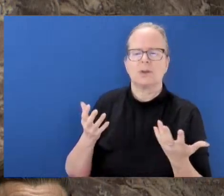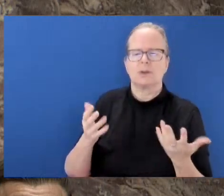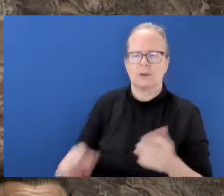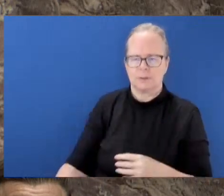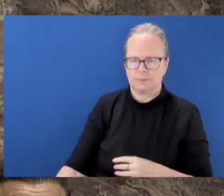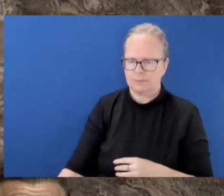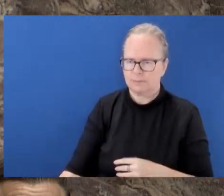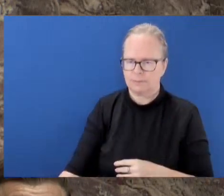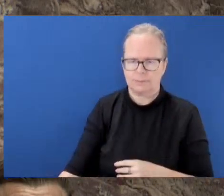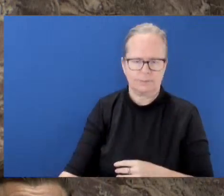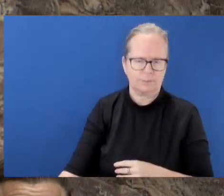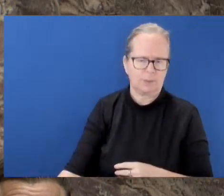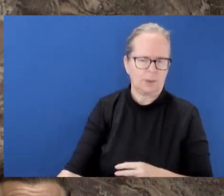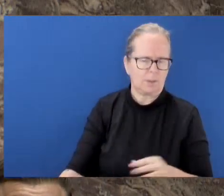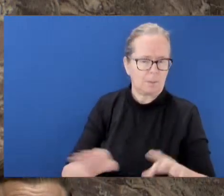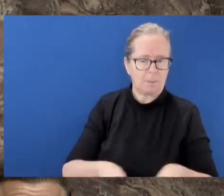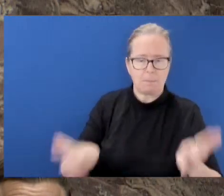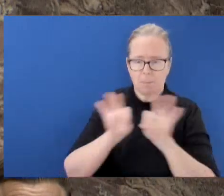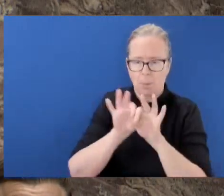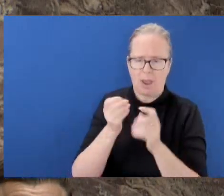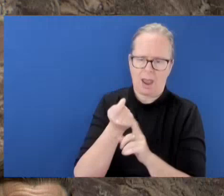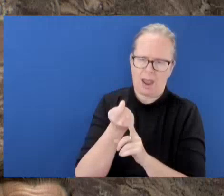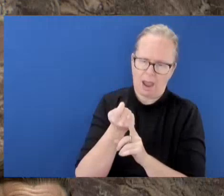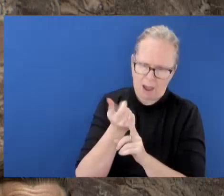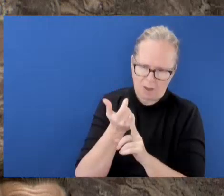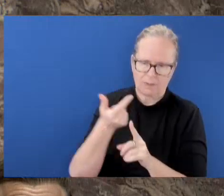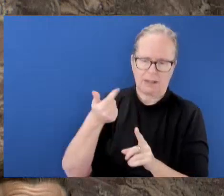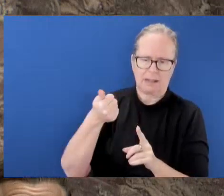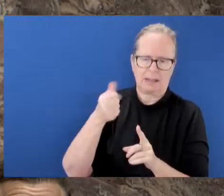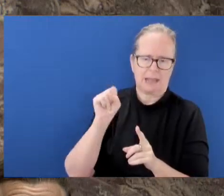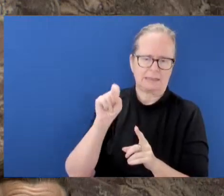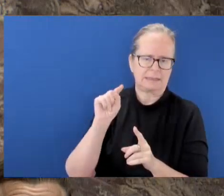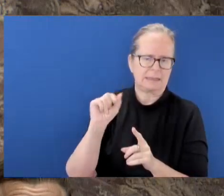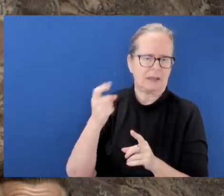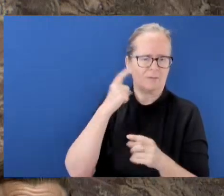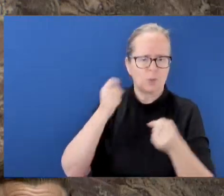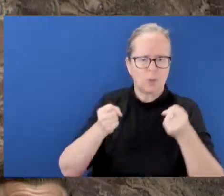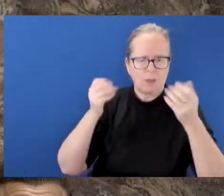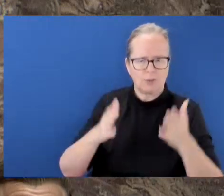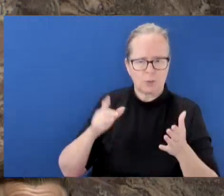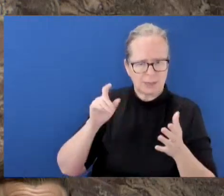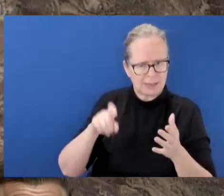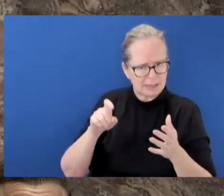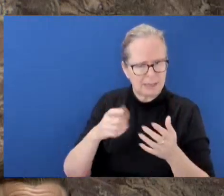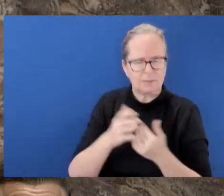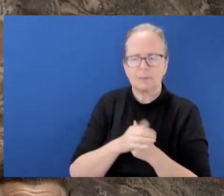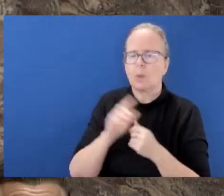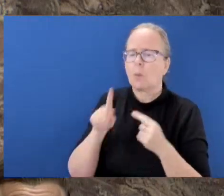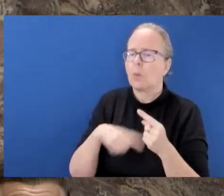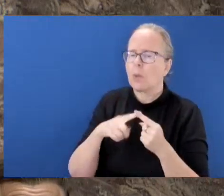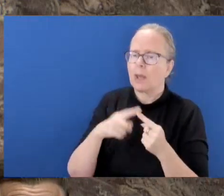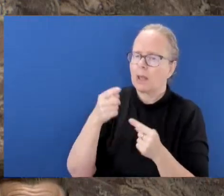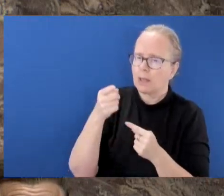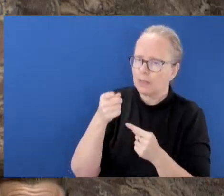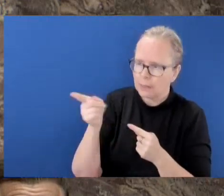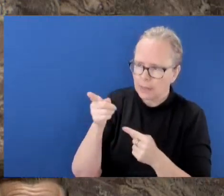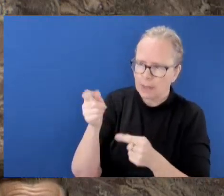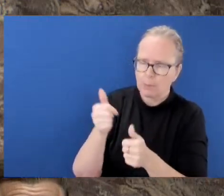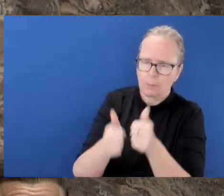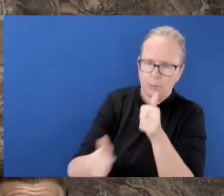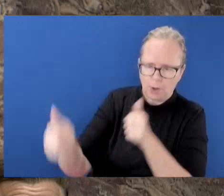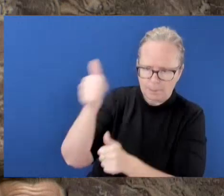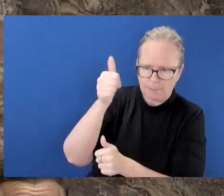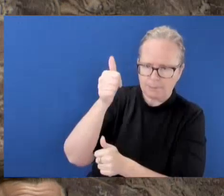per litre on gasoline and diesel. When will this Premier stop living in an alternate reality and cut